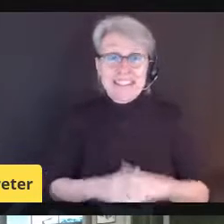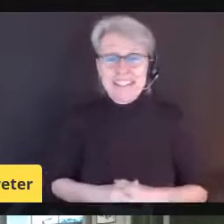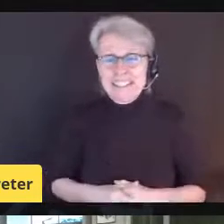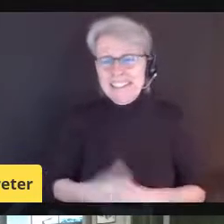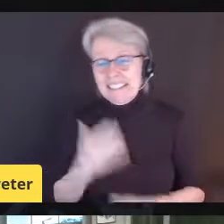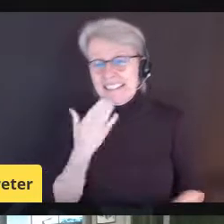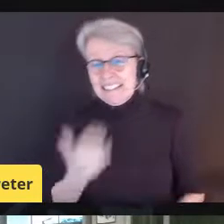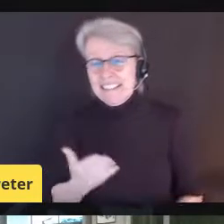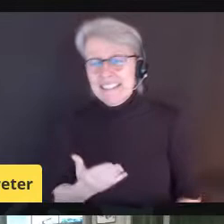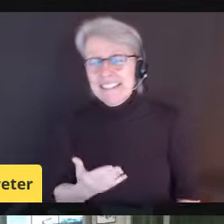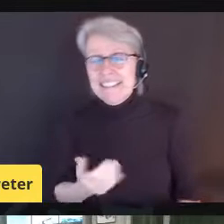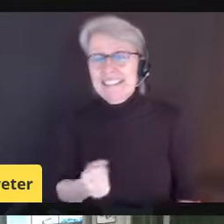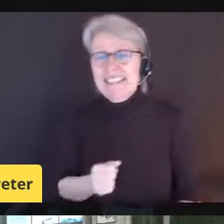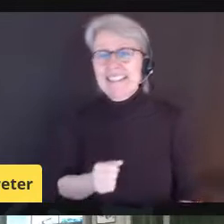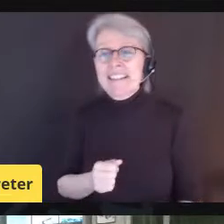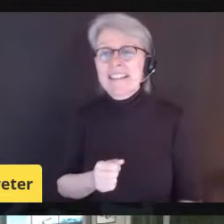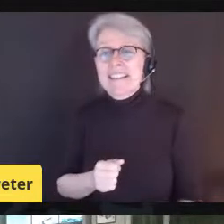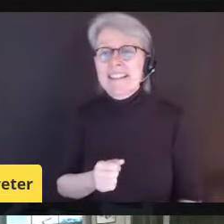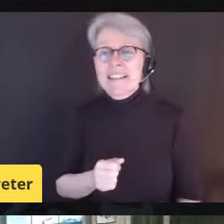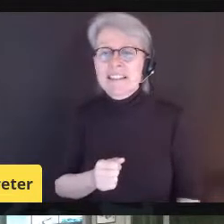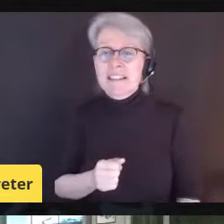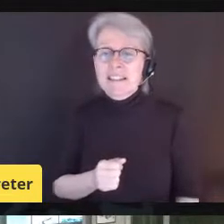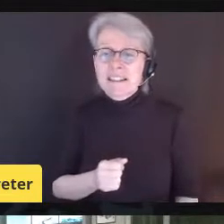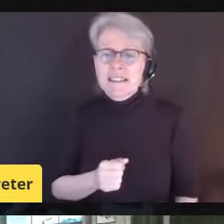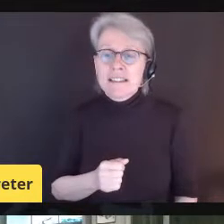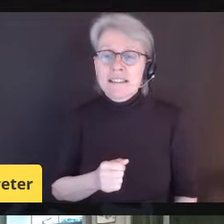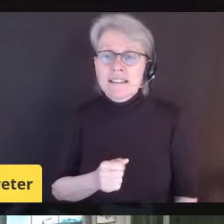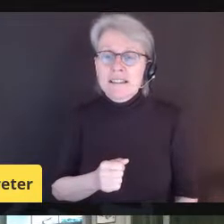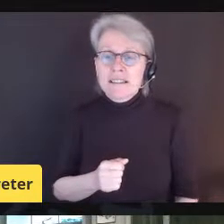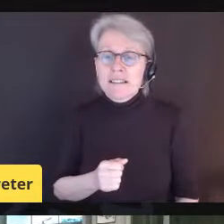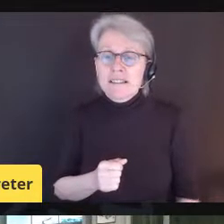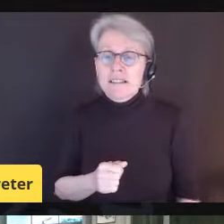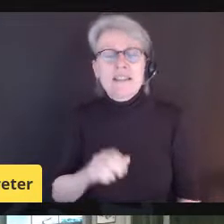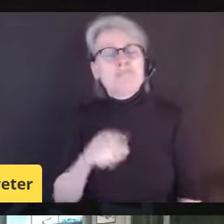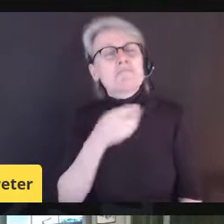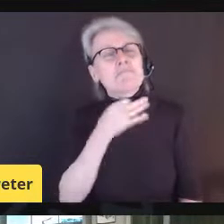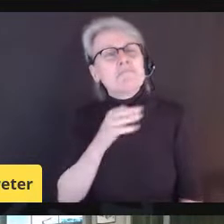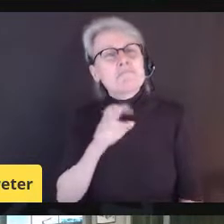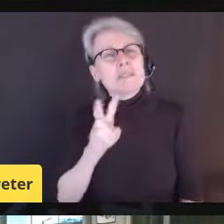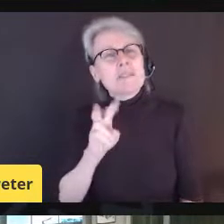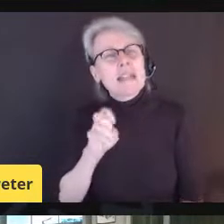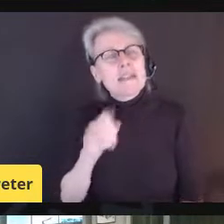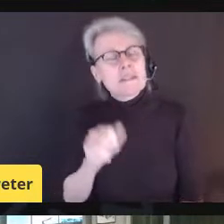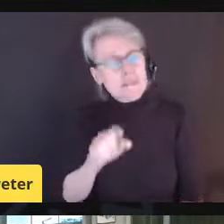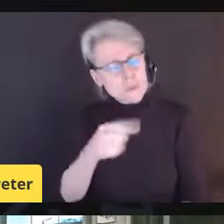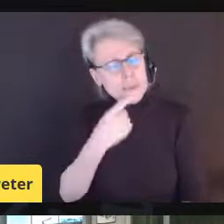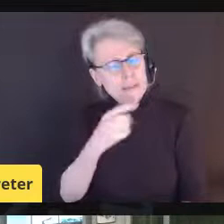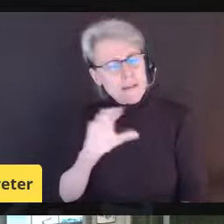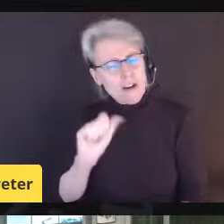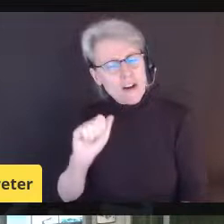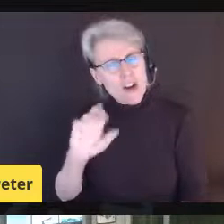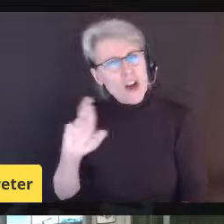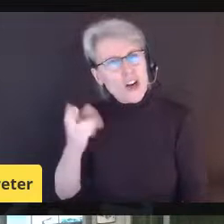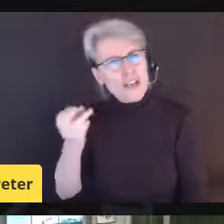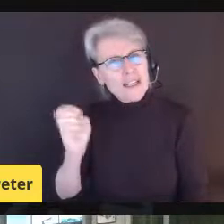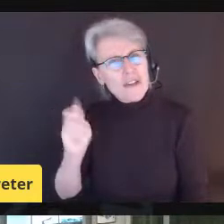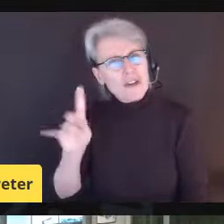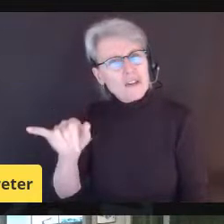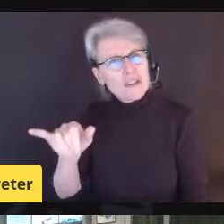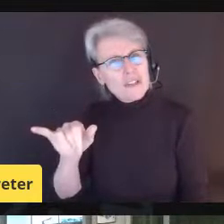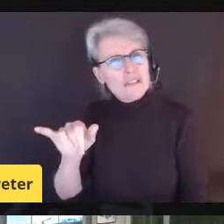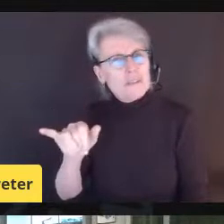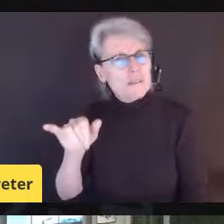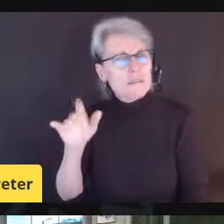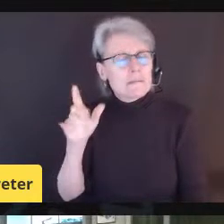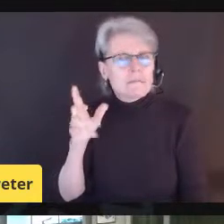Perfect. Thank you. And can you describe a little bit of the field work that you did in archaeology school, or what that field work consisted of, what exactly it